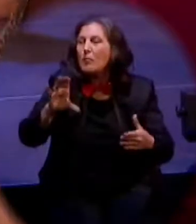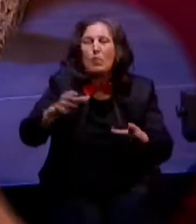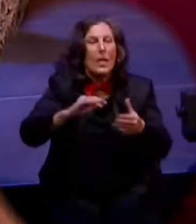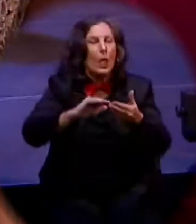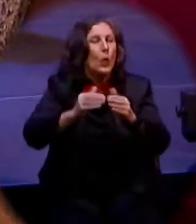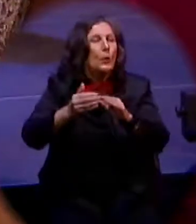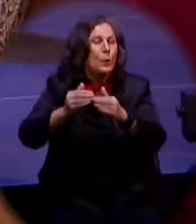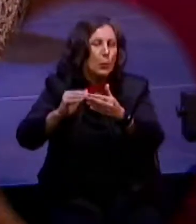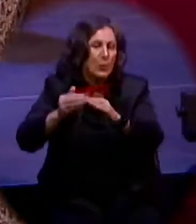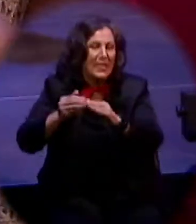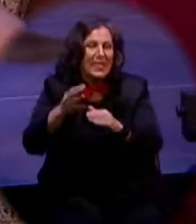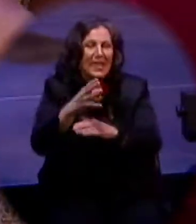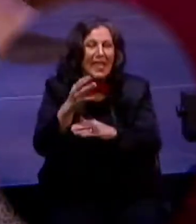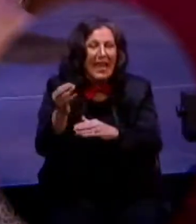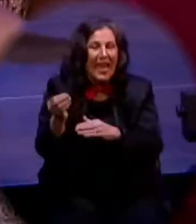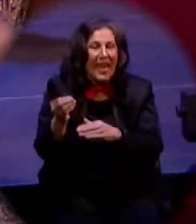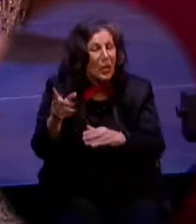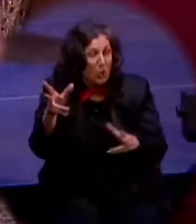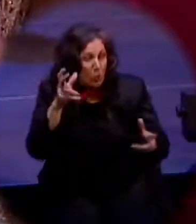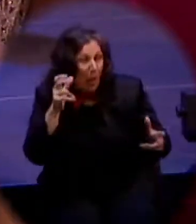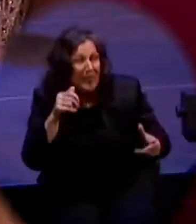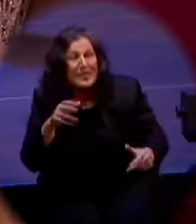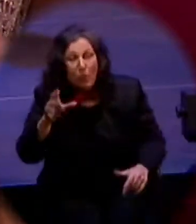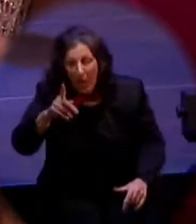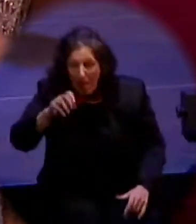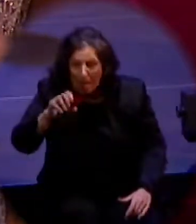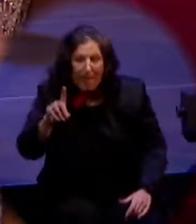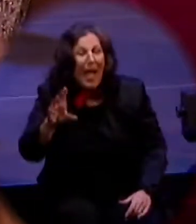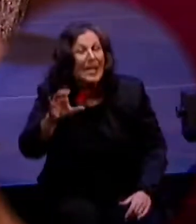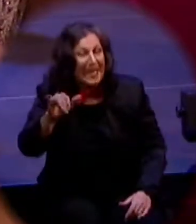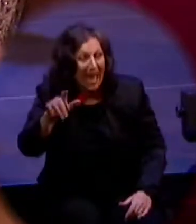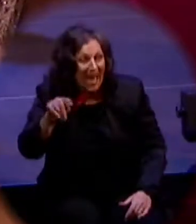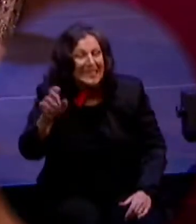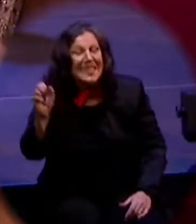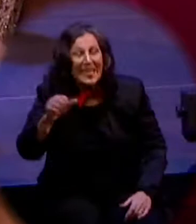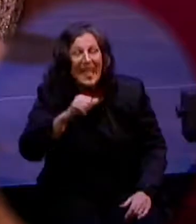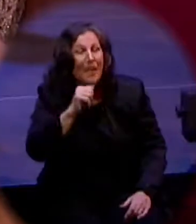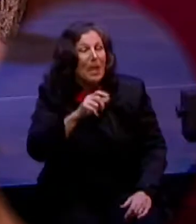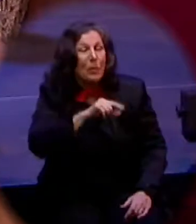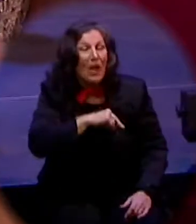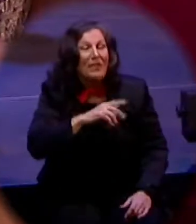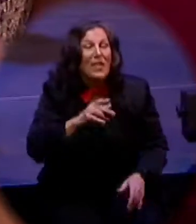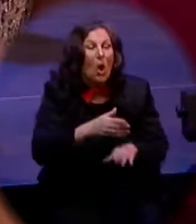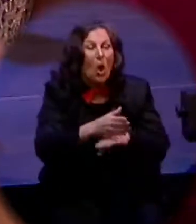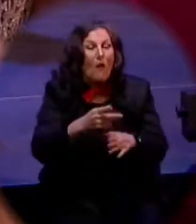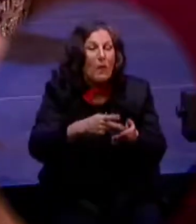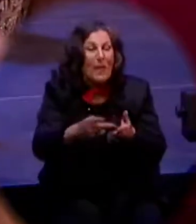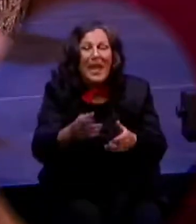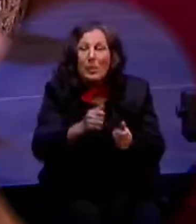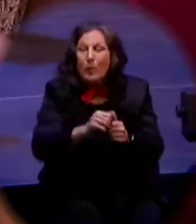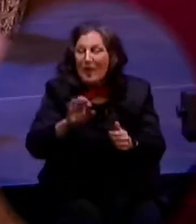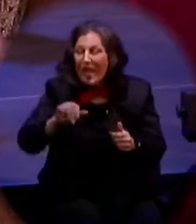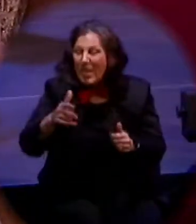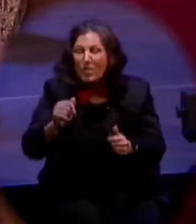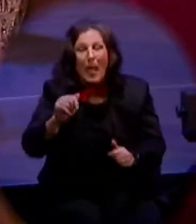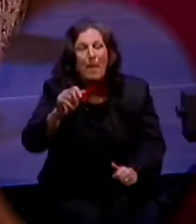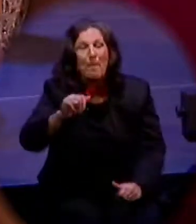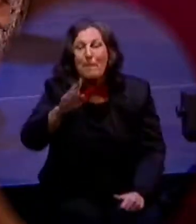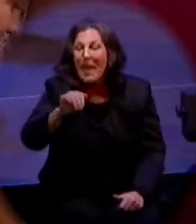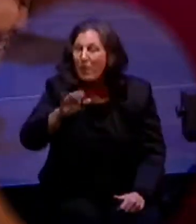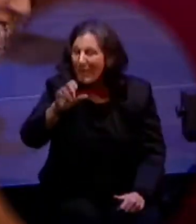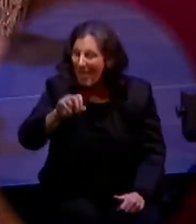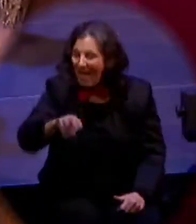community. And y'all should listen to our podcast. We're pretty funny. Yes, underqualified and overopinionated with Angela and Marianne.